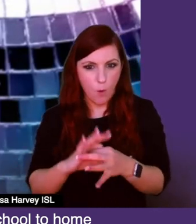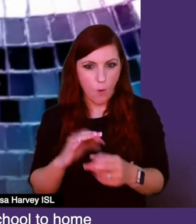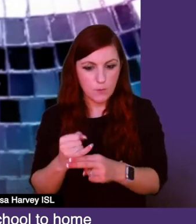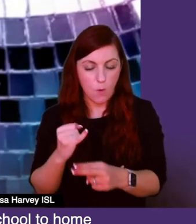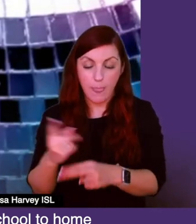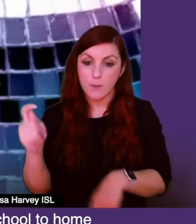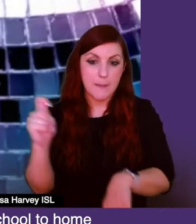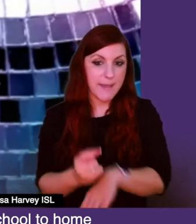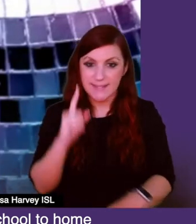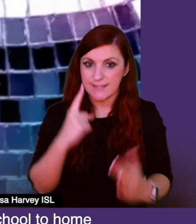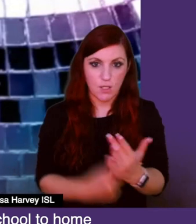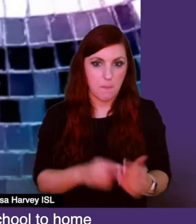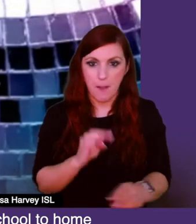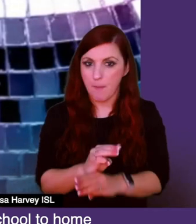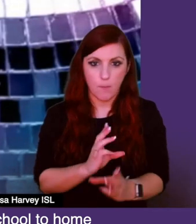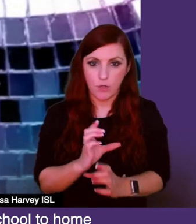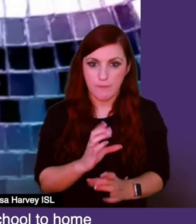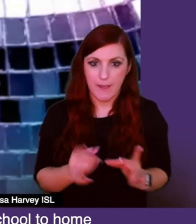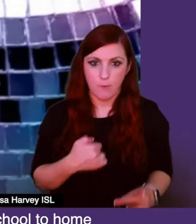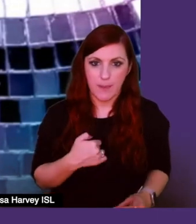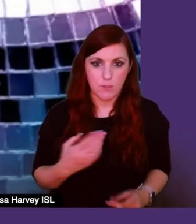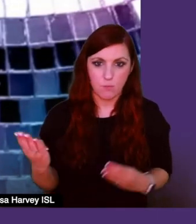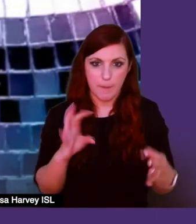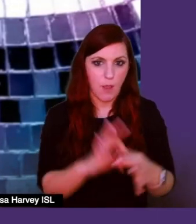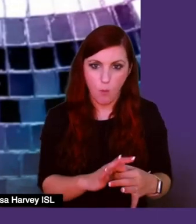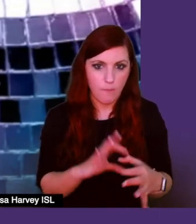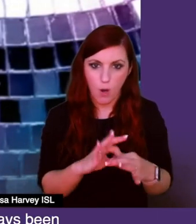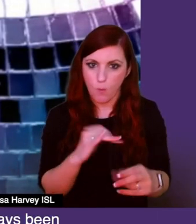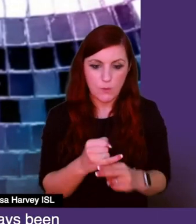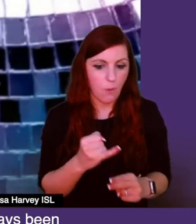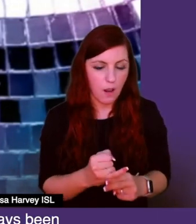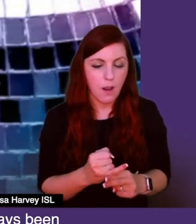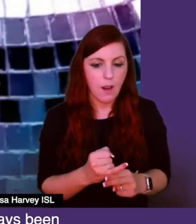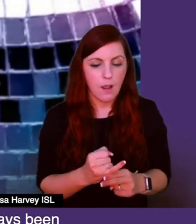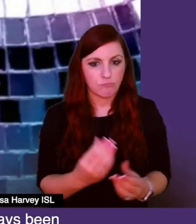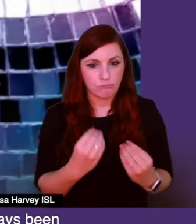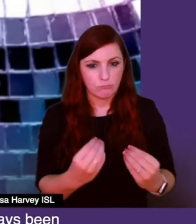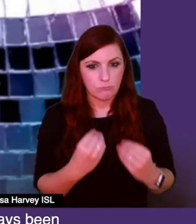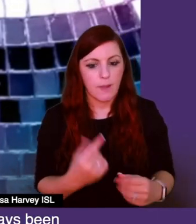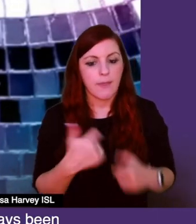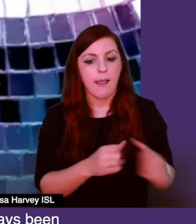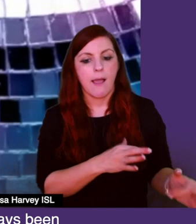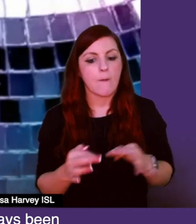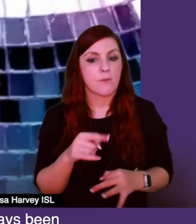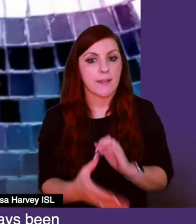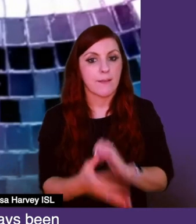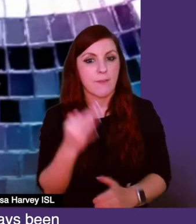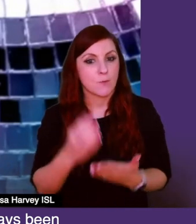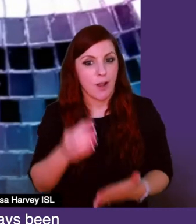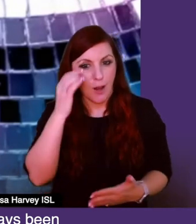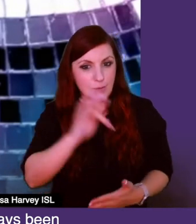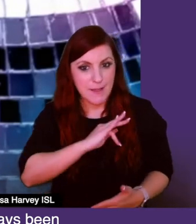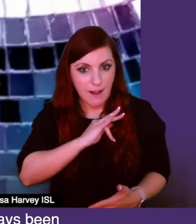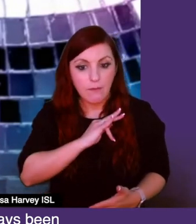was ultimately the best decision she could have ever made for me. And after that, I actually found a